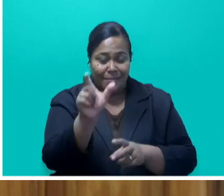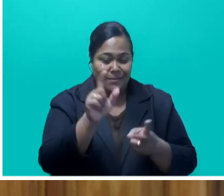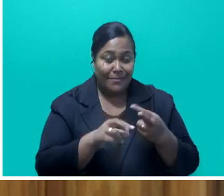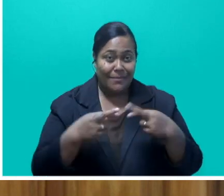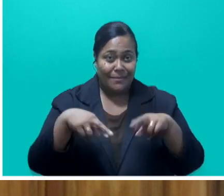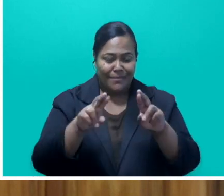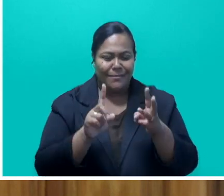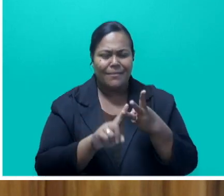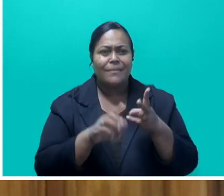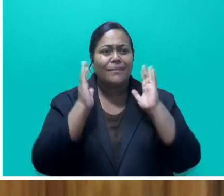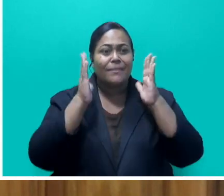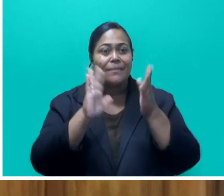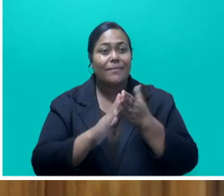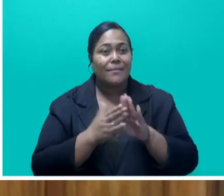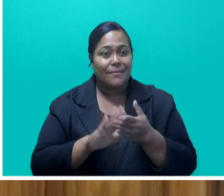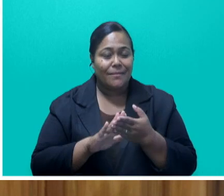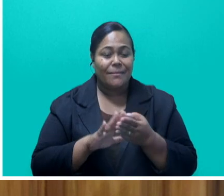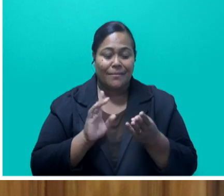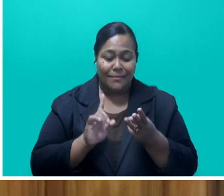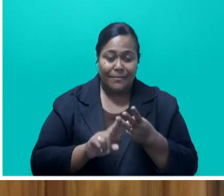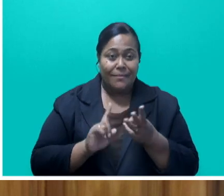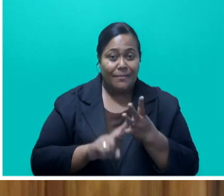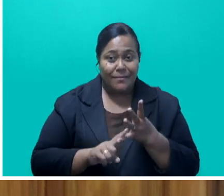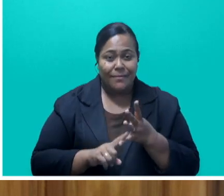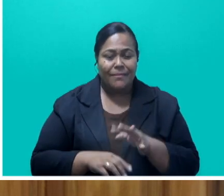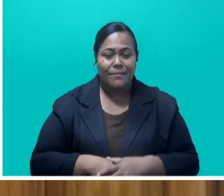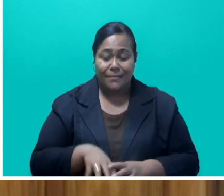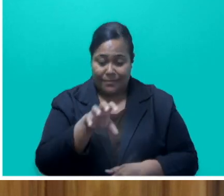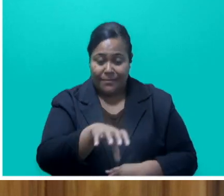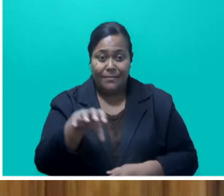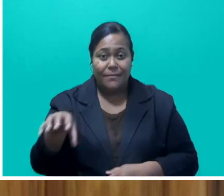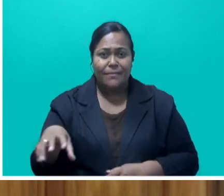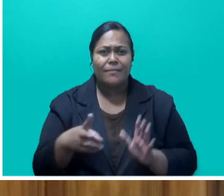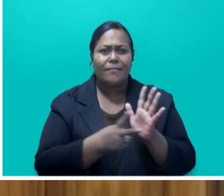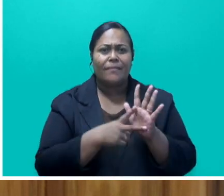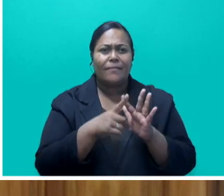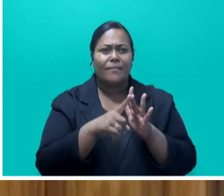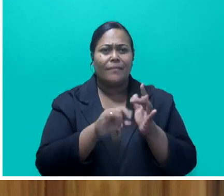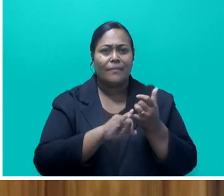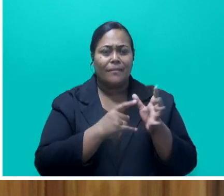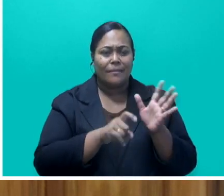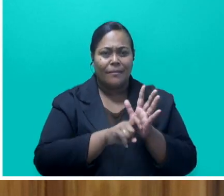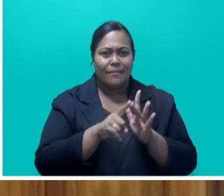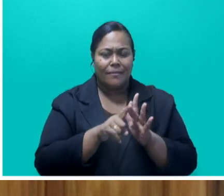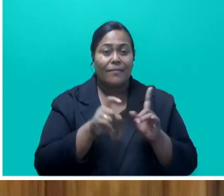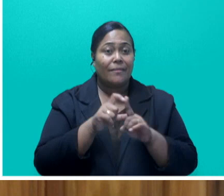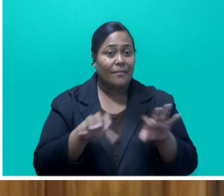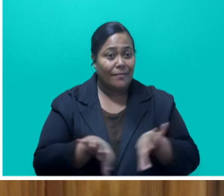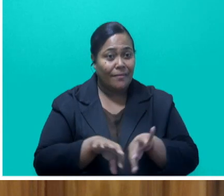Community, Songwa Lubu, Taulunga and Besari, Delebesi, Ngawia, and